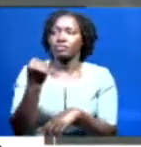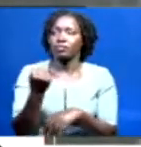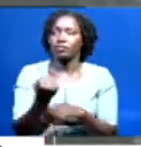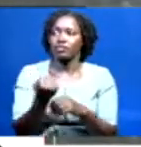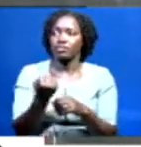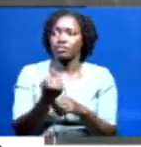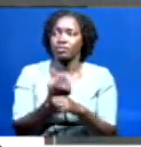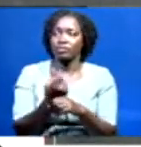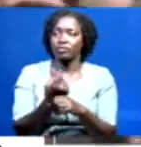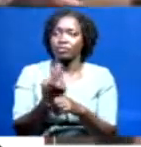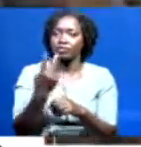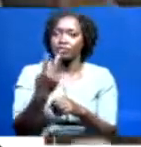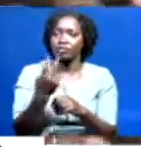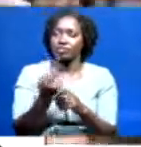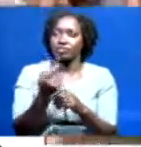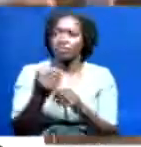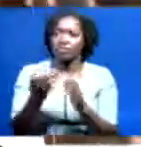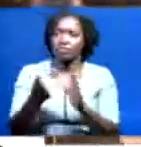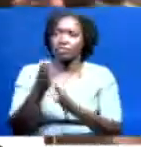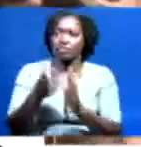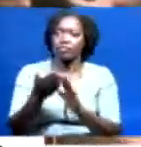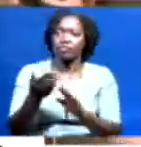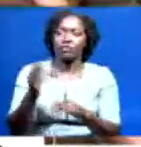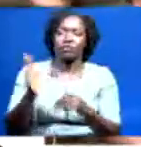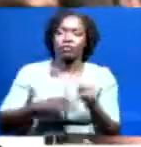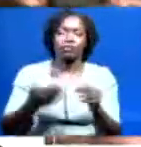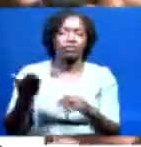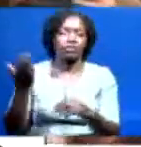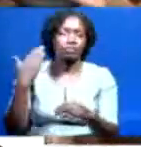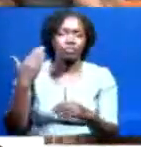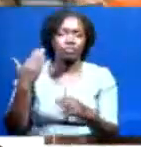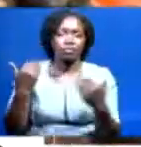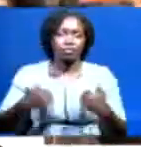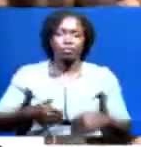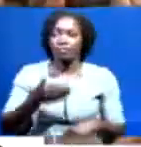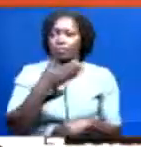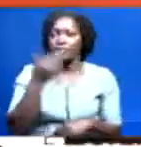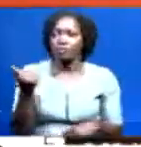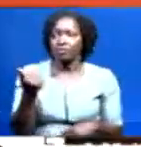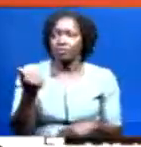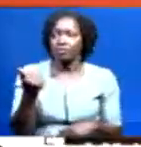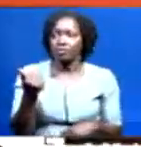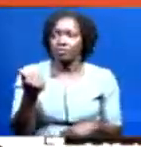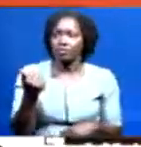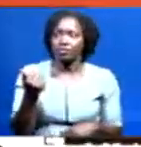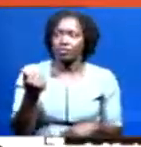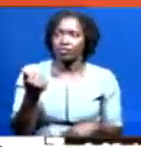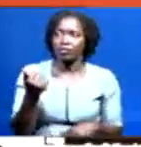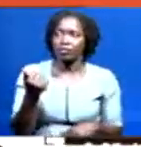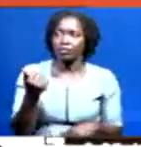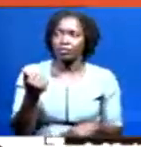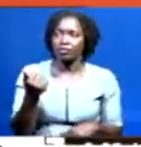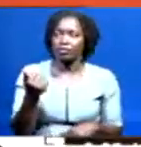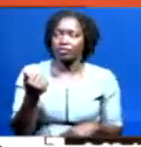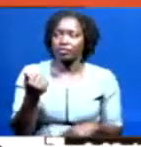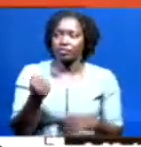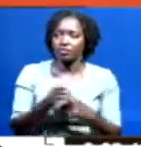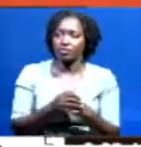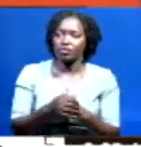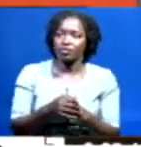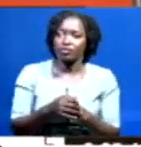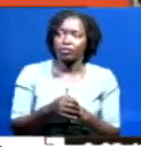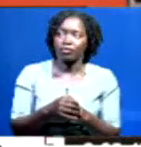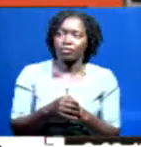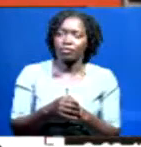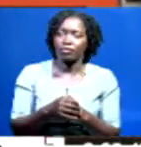almost 2 minutes faster than his previous personal best. Abdi Bashir of Belgium emerged victorious in 2 hours, 3 minutes and 48 seconds, while